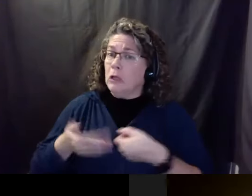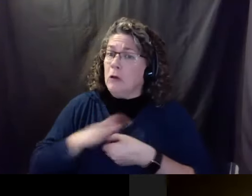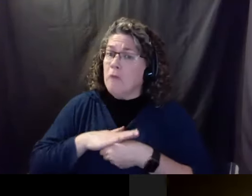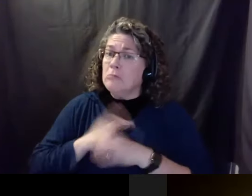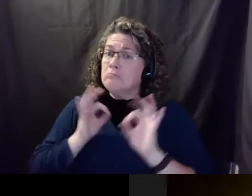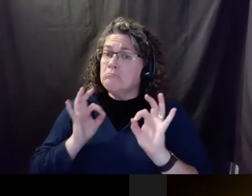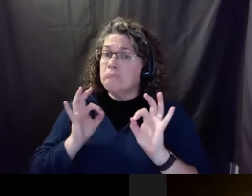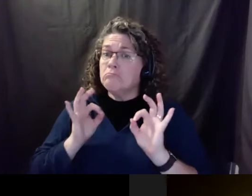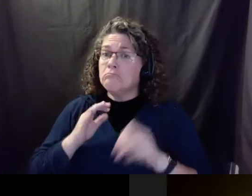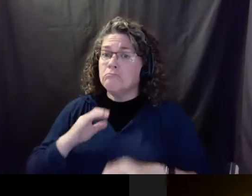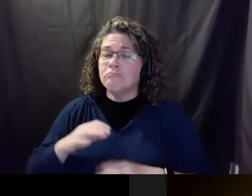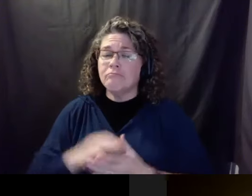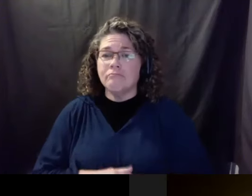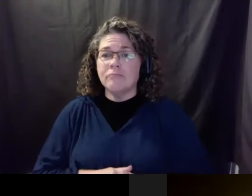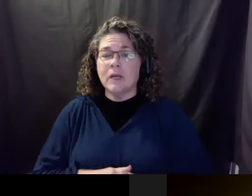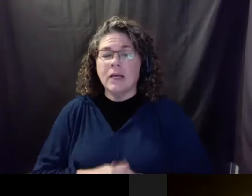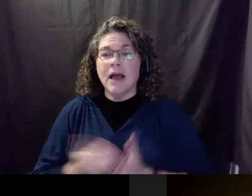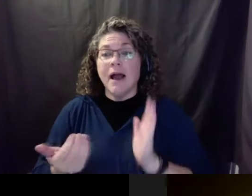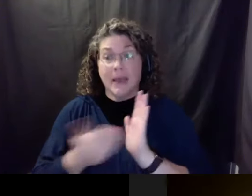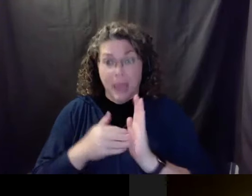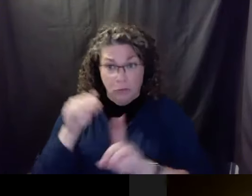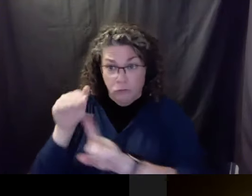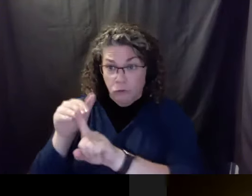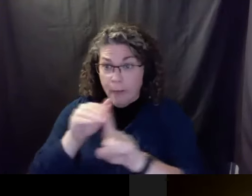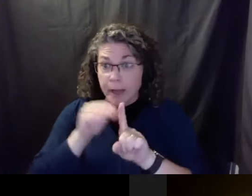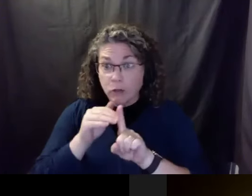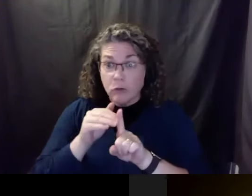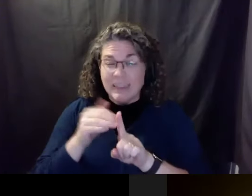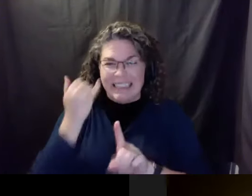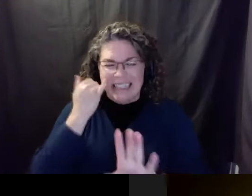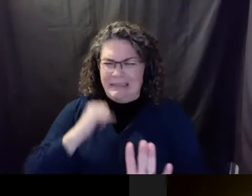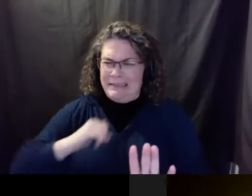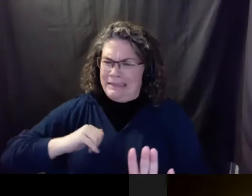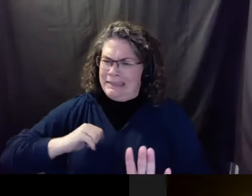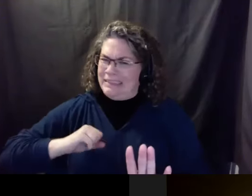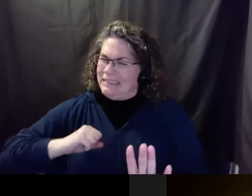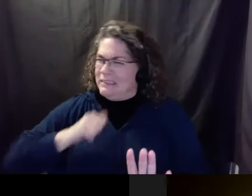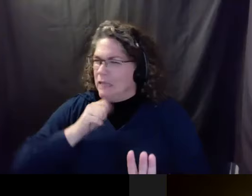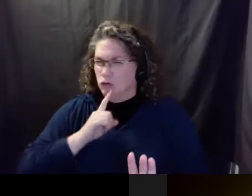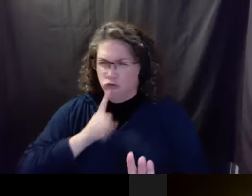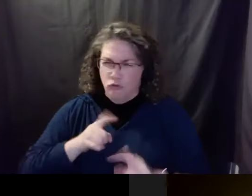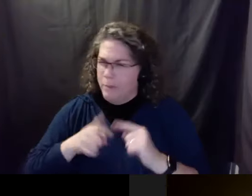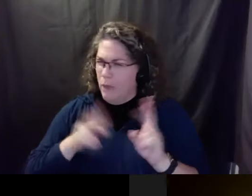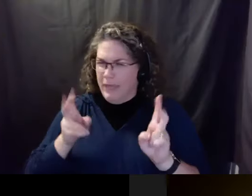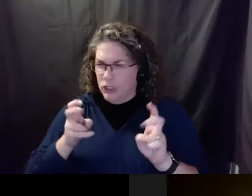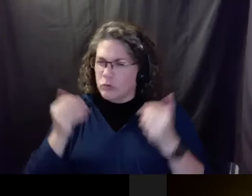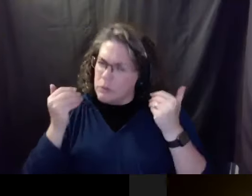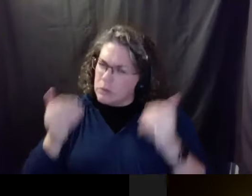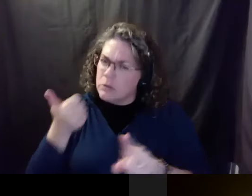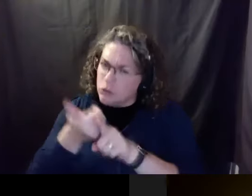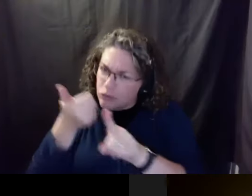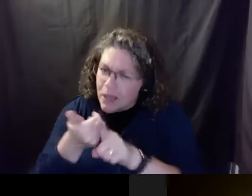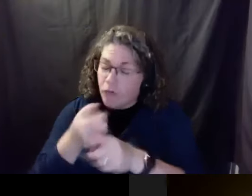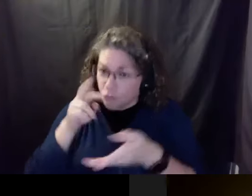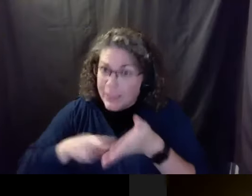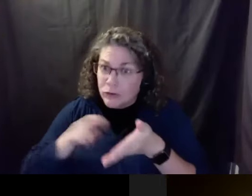NeCol. Again, as a reminder, if you're unsure of the issues, please do some research before you vote